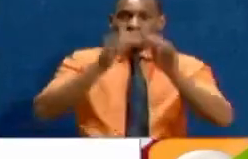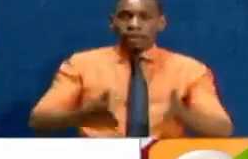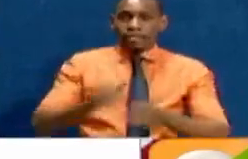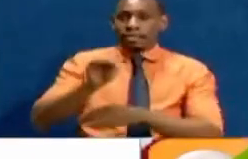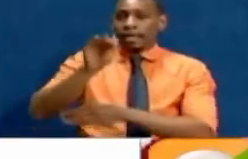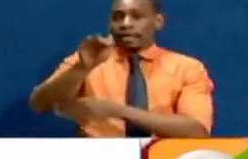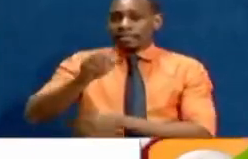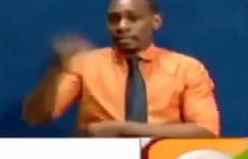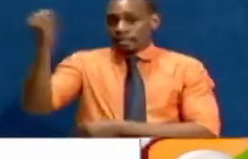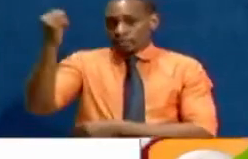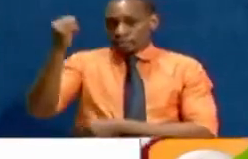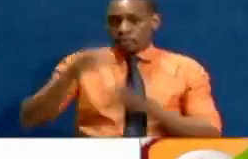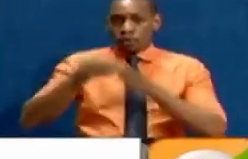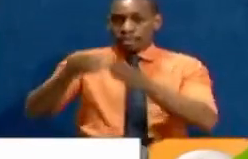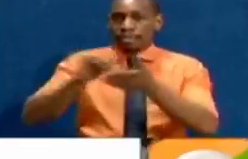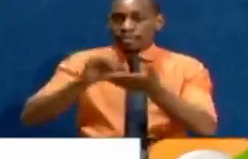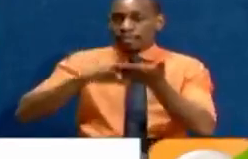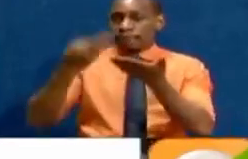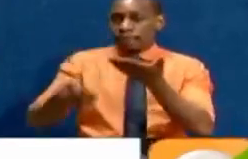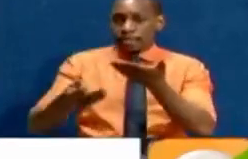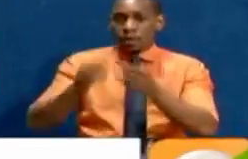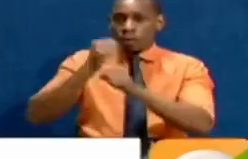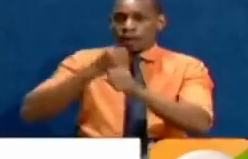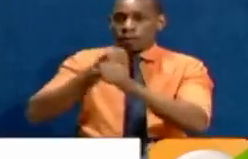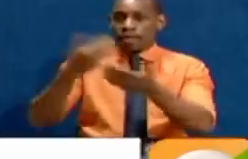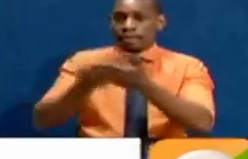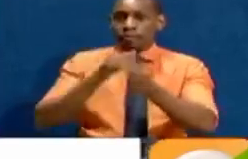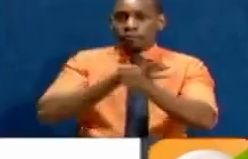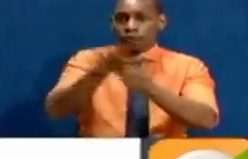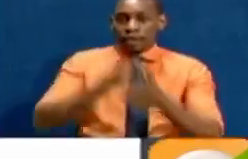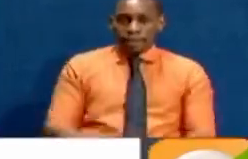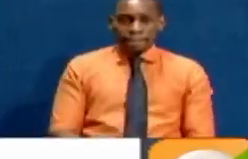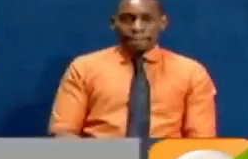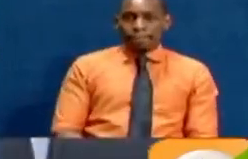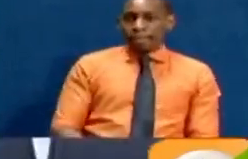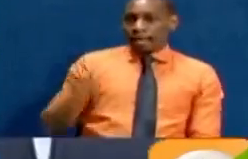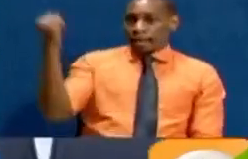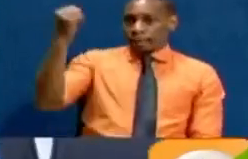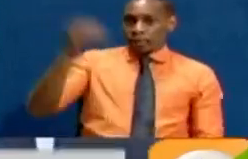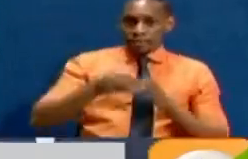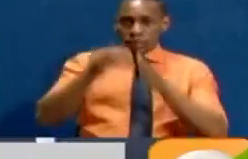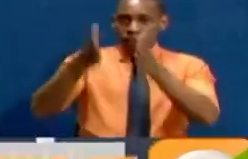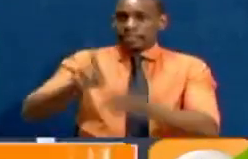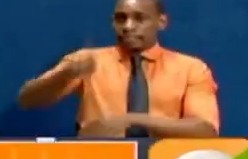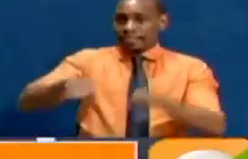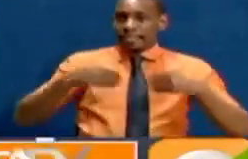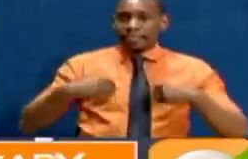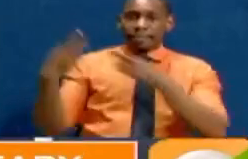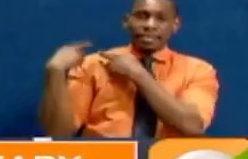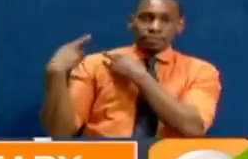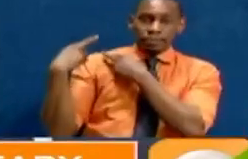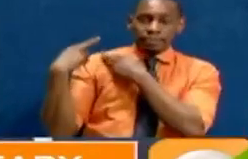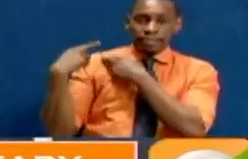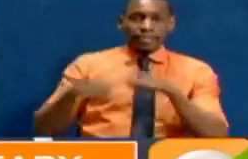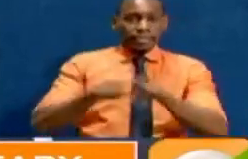now calling out the political leadership for failing them in the fight against the virus. Political leaders must take responsibility